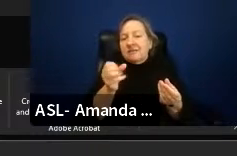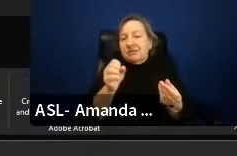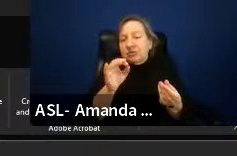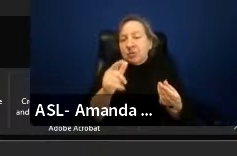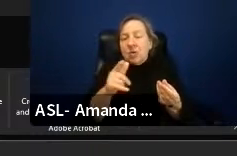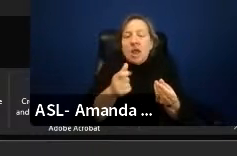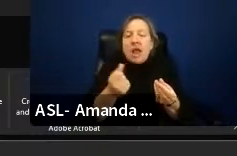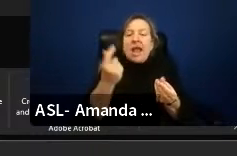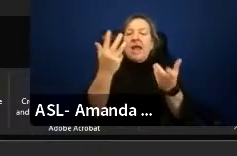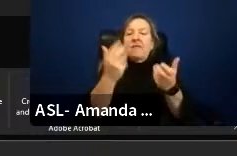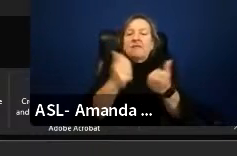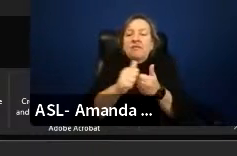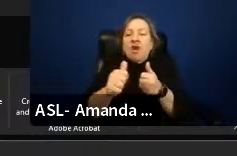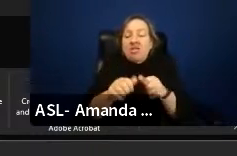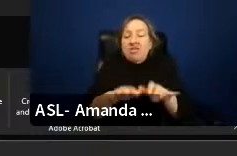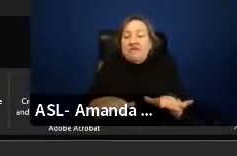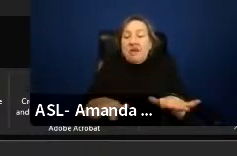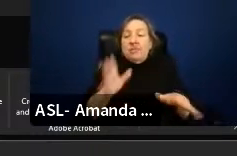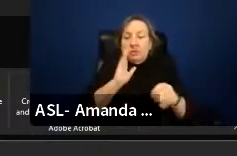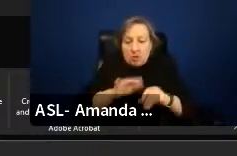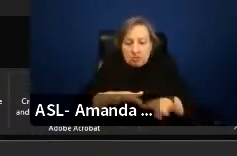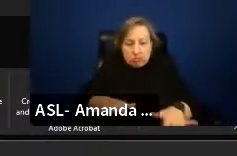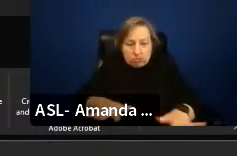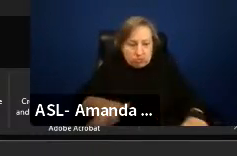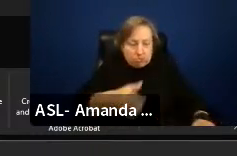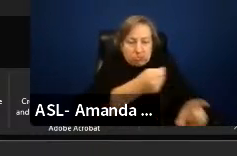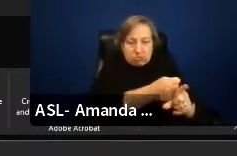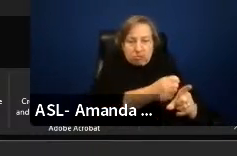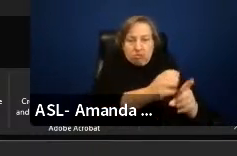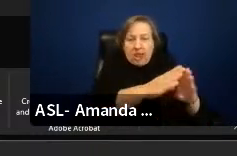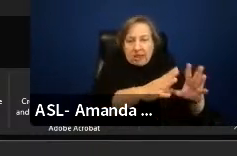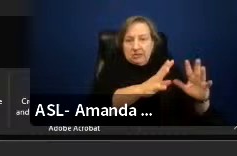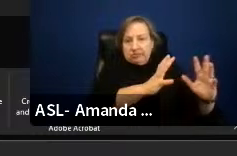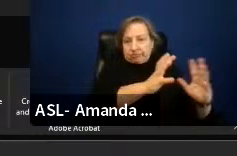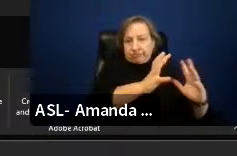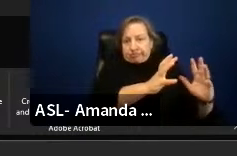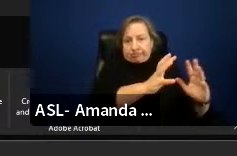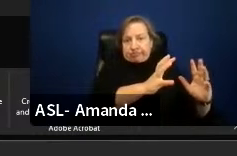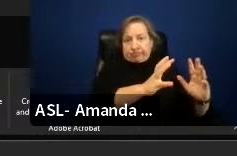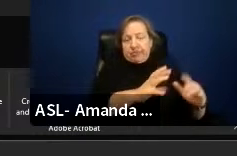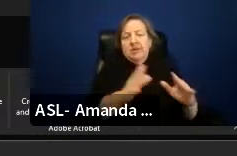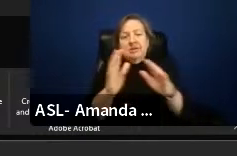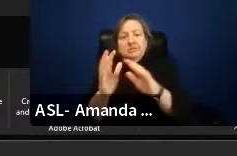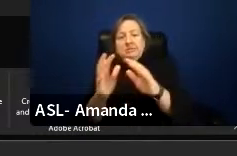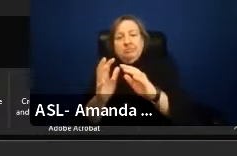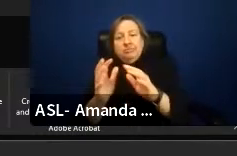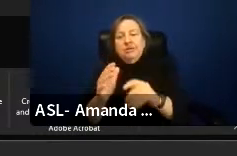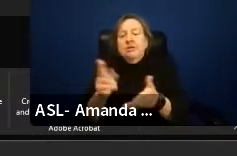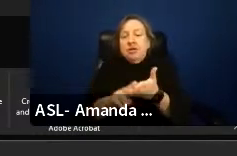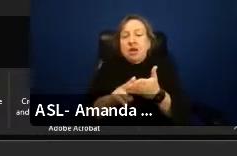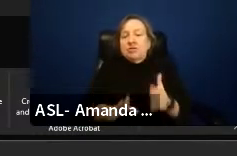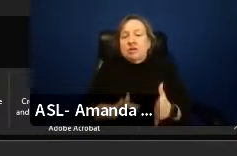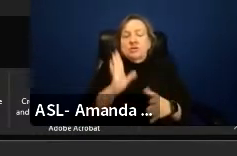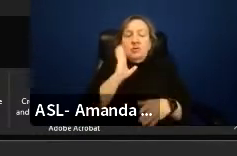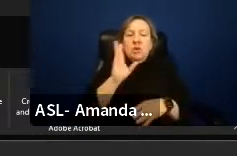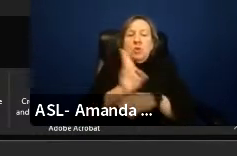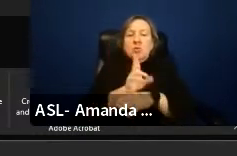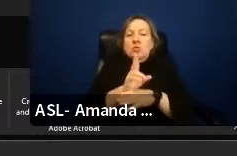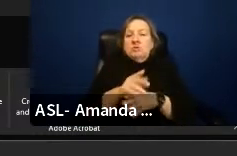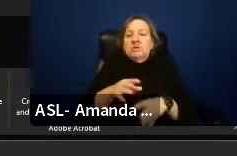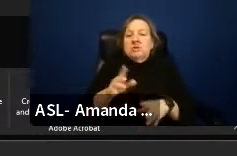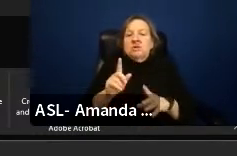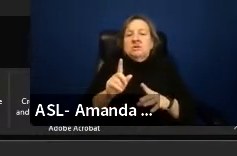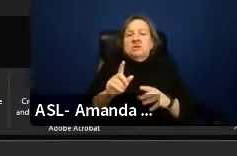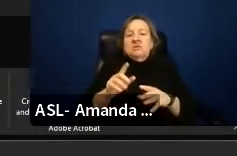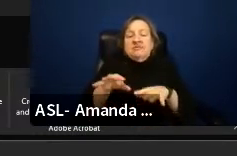to travel. Yeah. And have impact. Okay, great. Contractors will also use vibration monitors for the same type